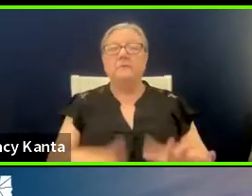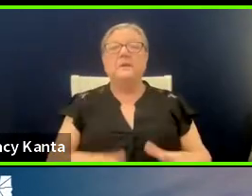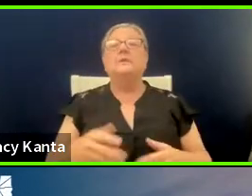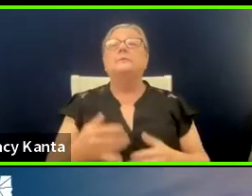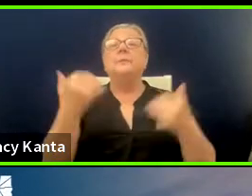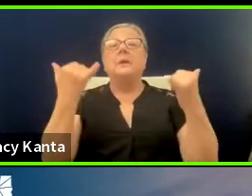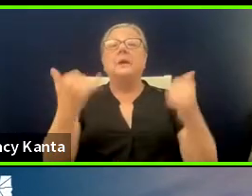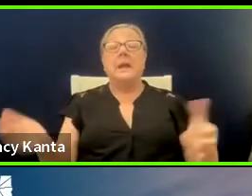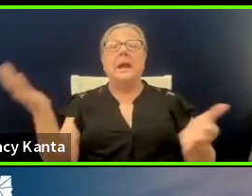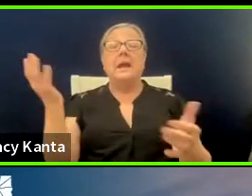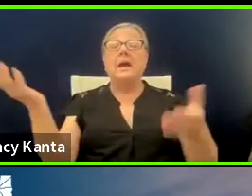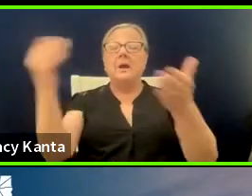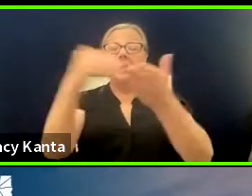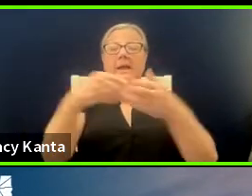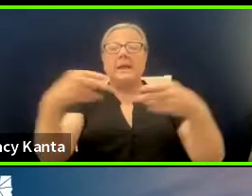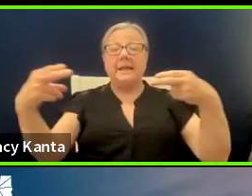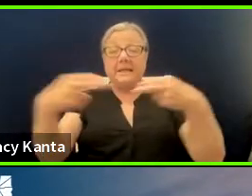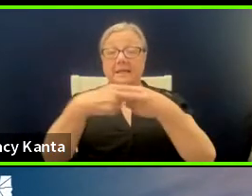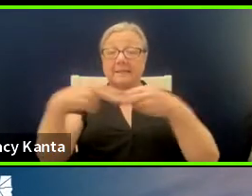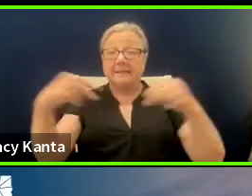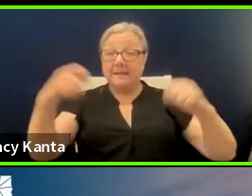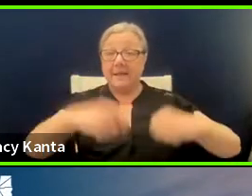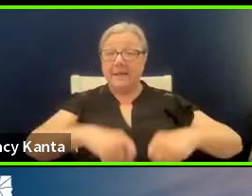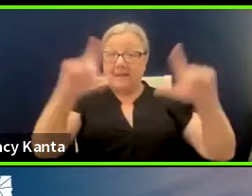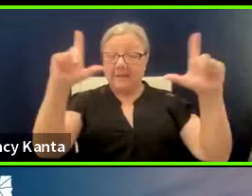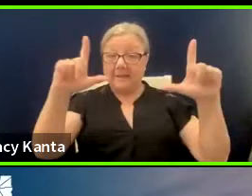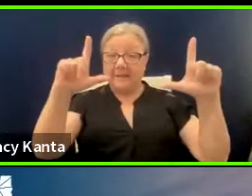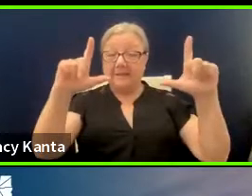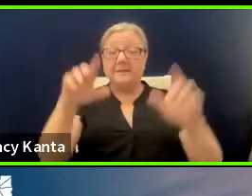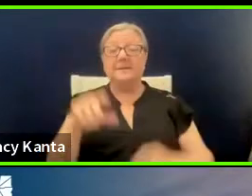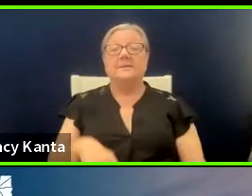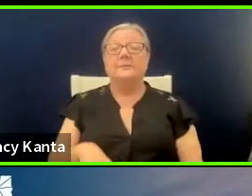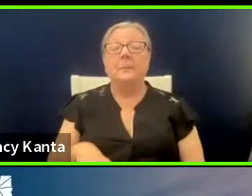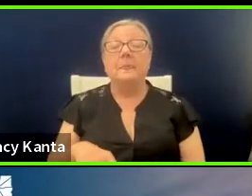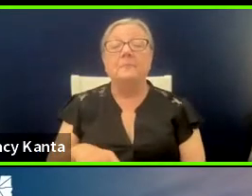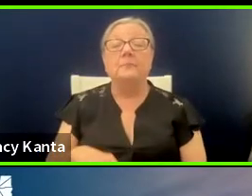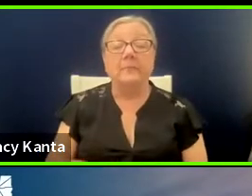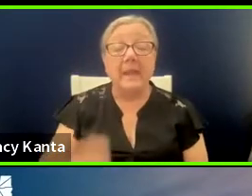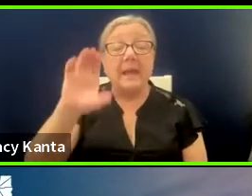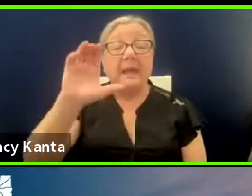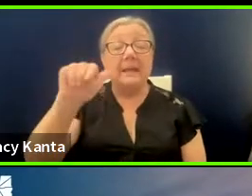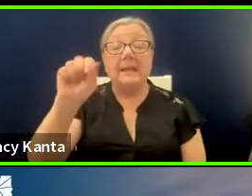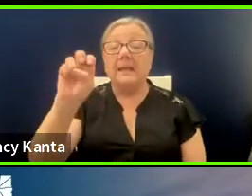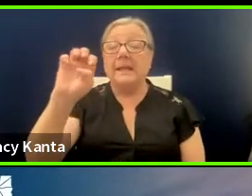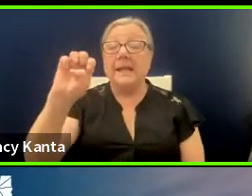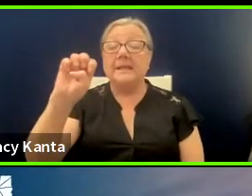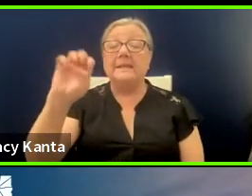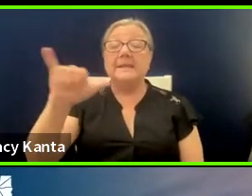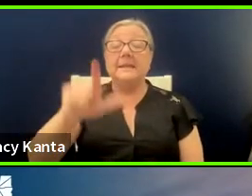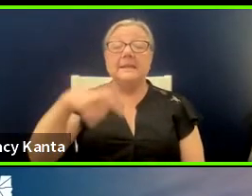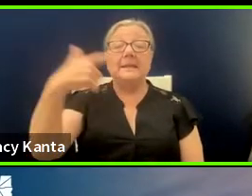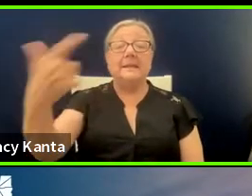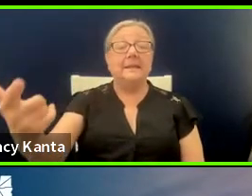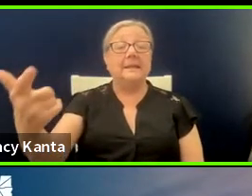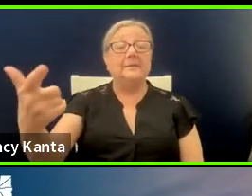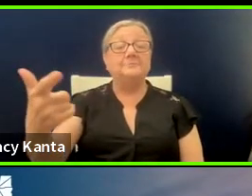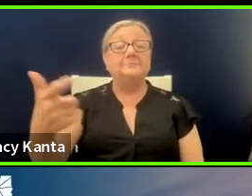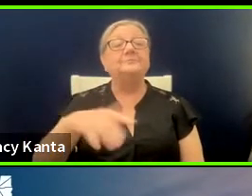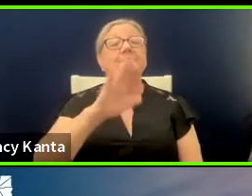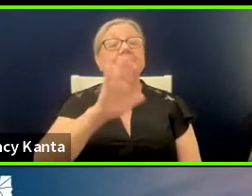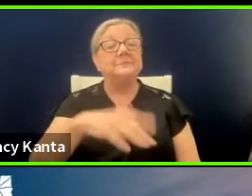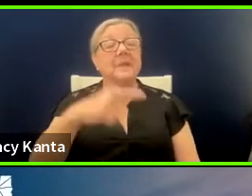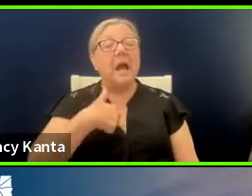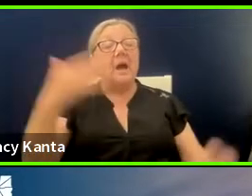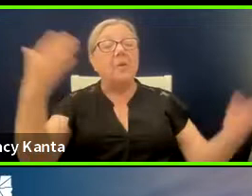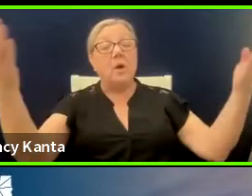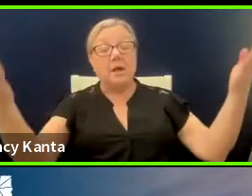And Casey, you are up again. Thanks, Dr. Hunt. I would like to introduce Rob Turton and